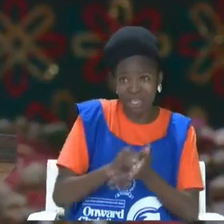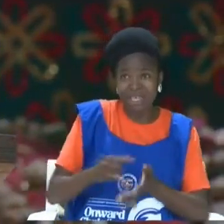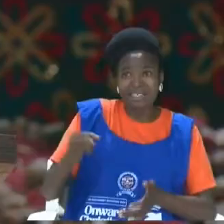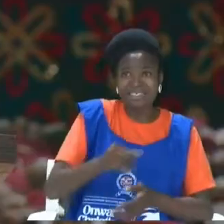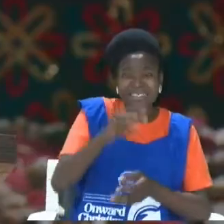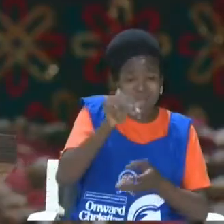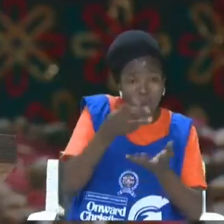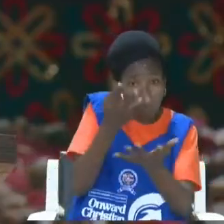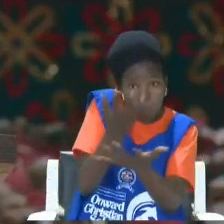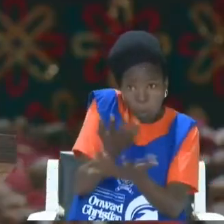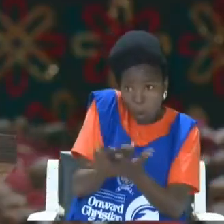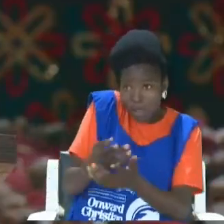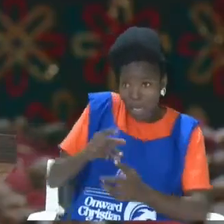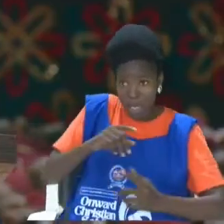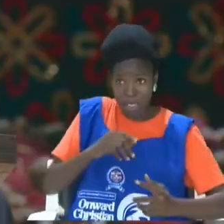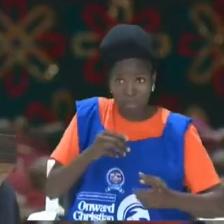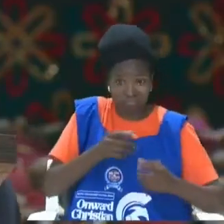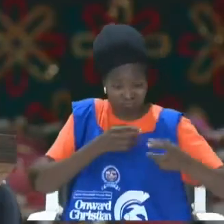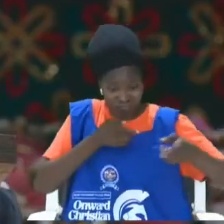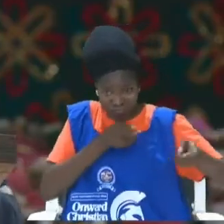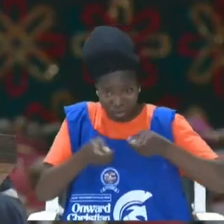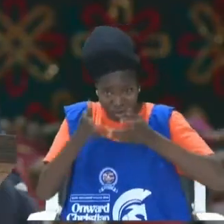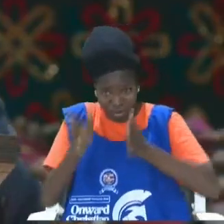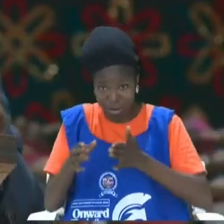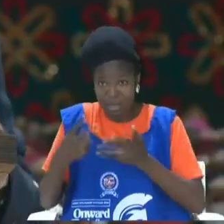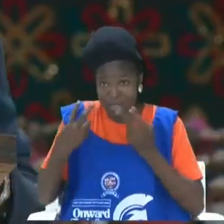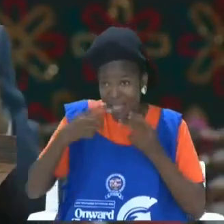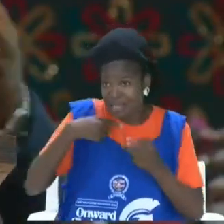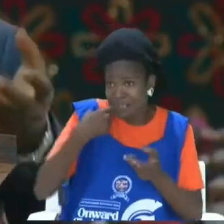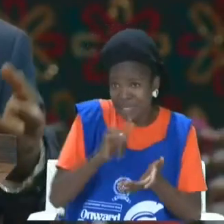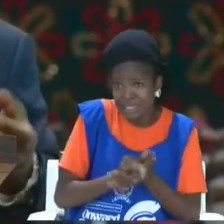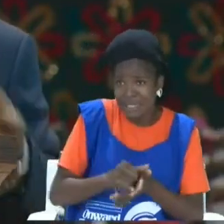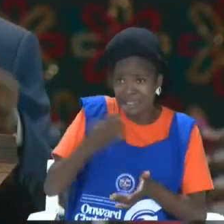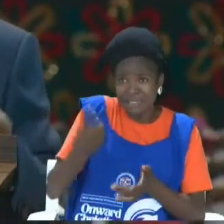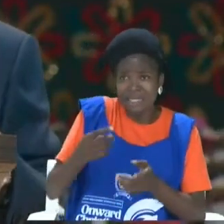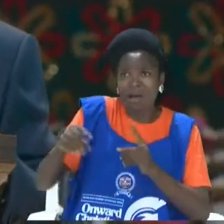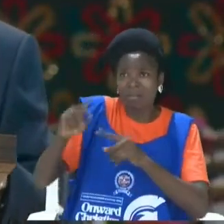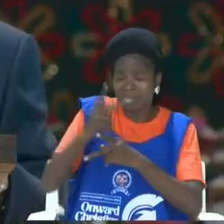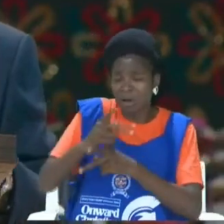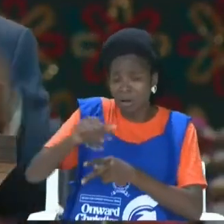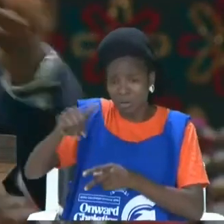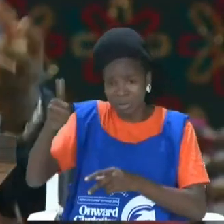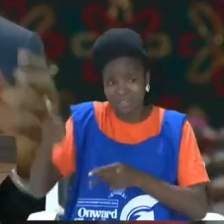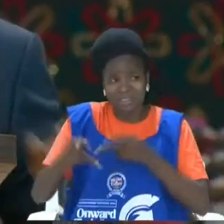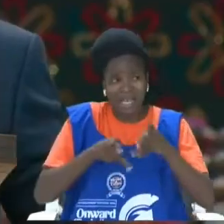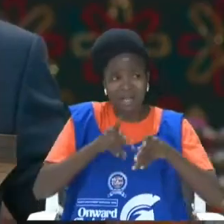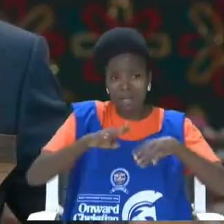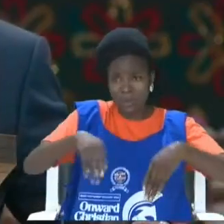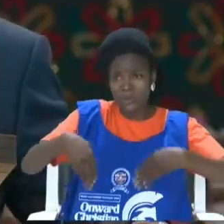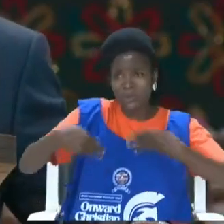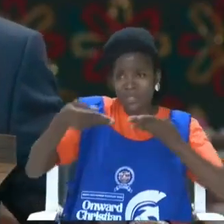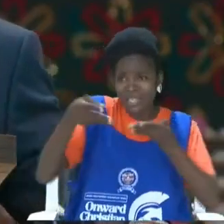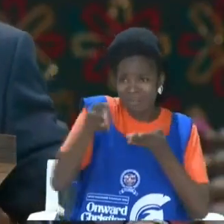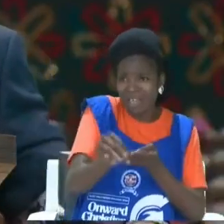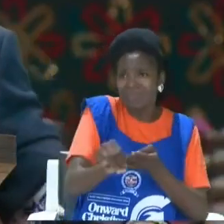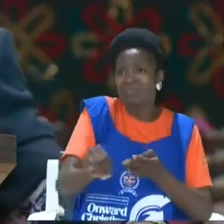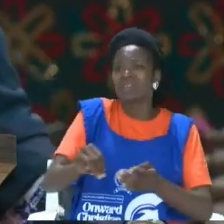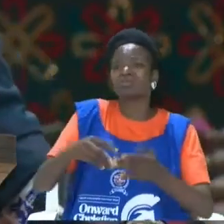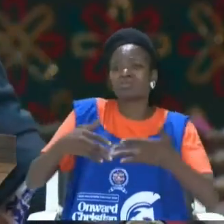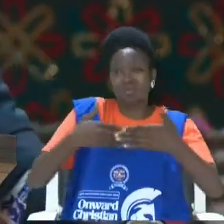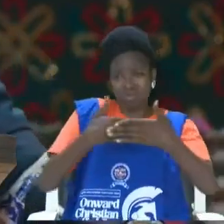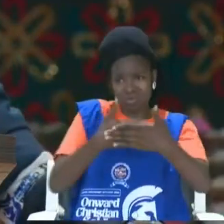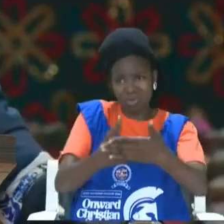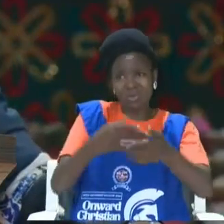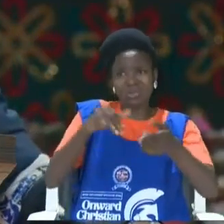wardens that are sent are usually paid so much in order to give them the incentive to go close to those